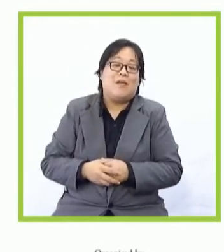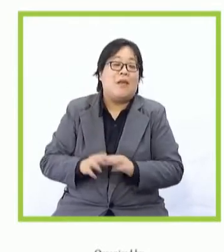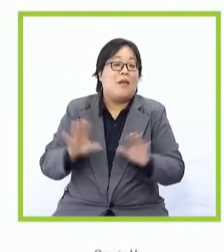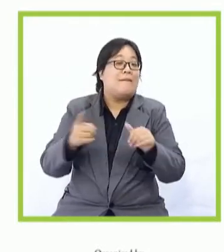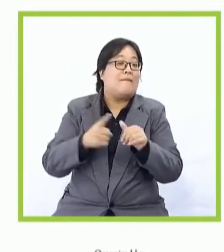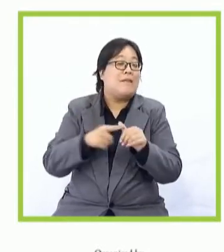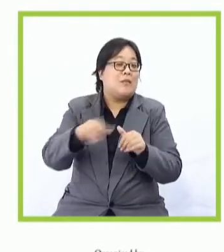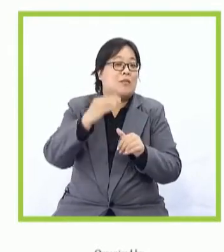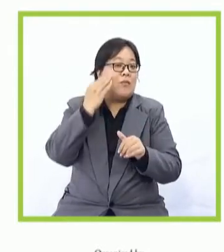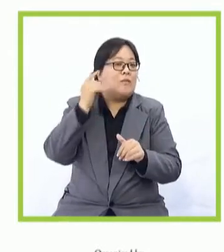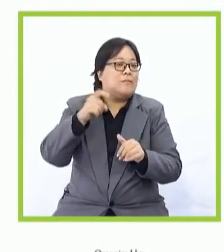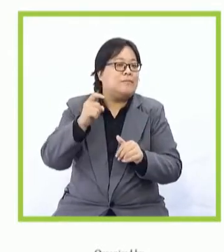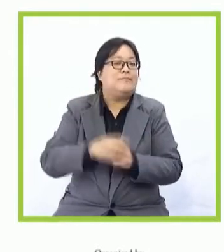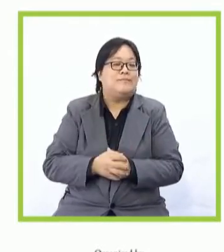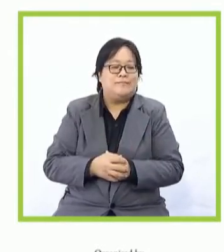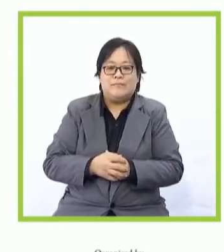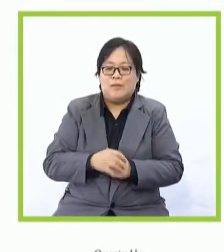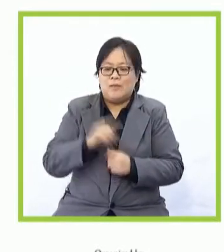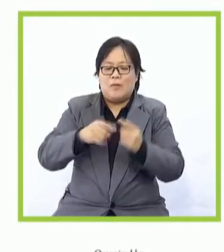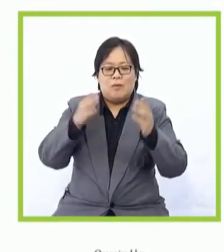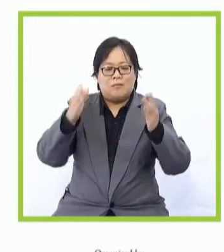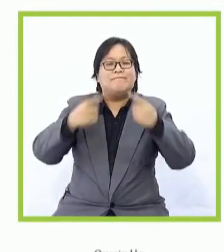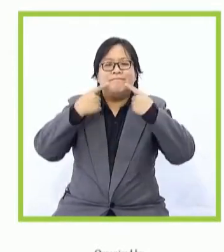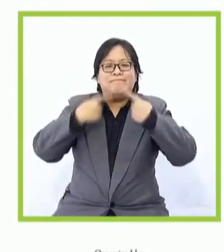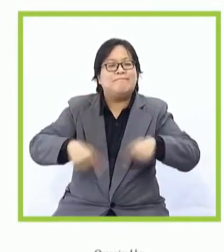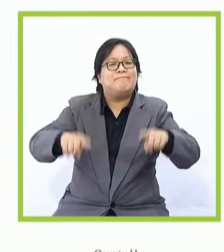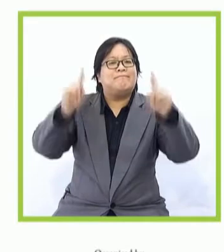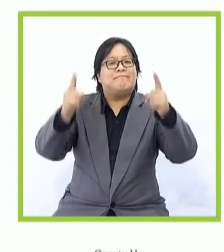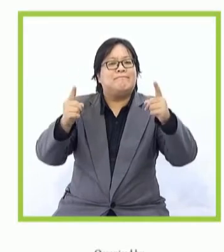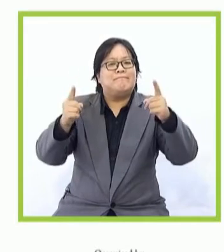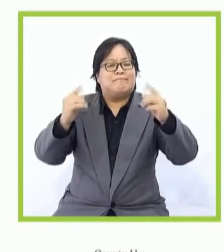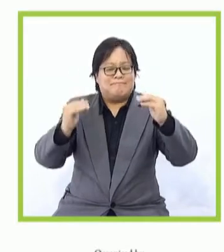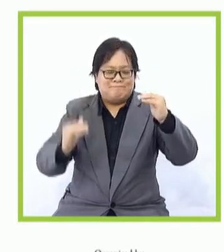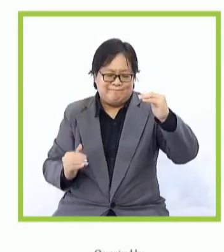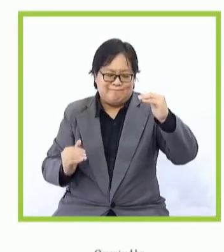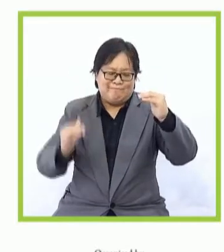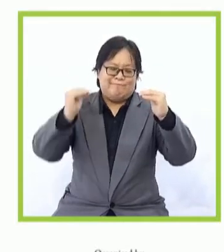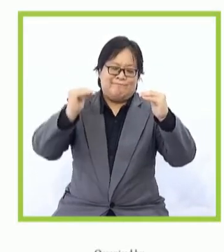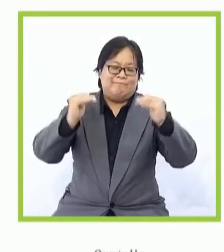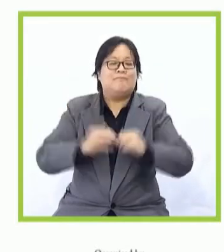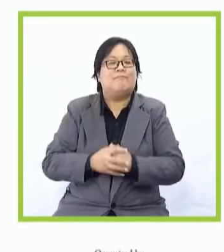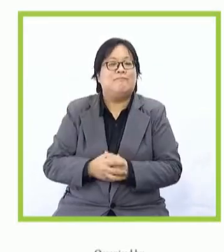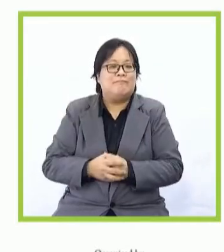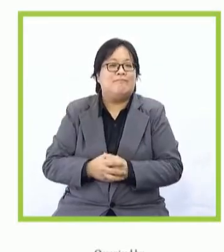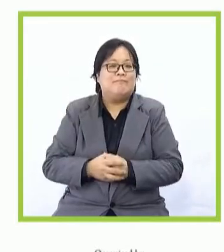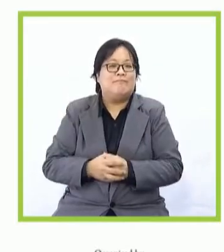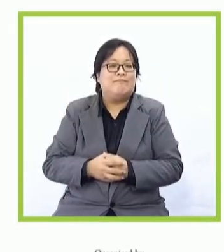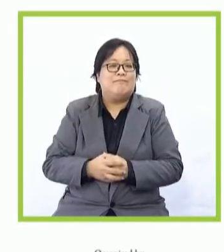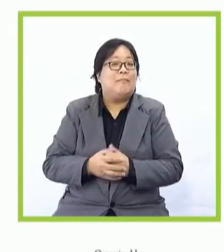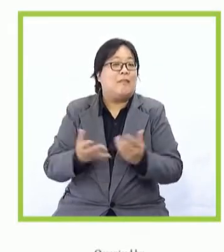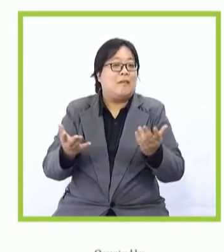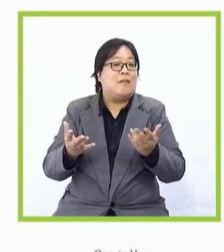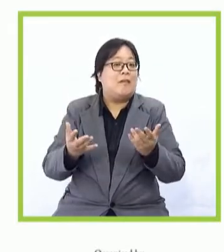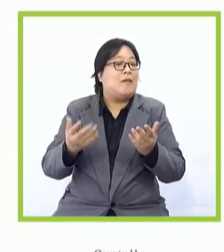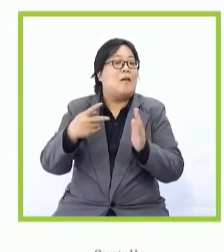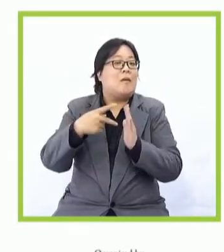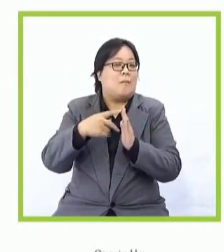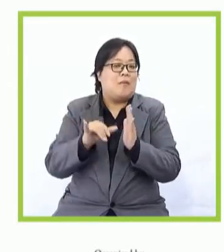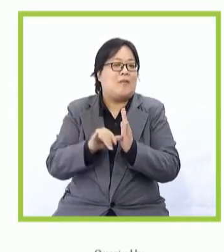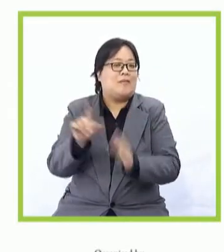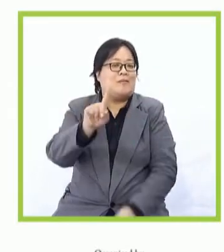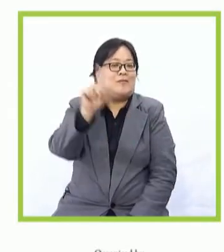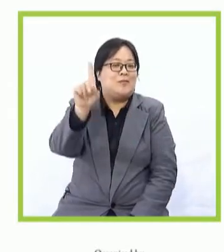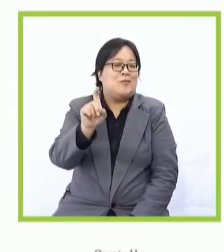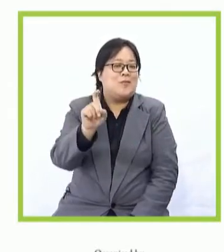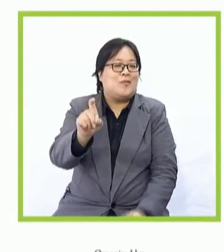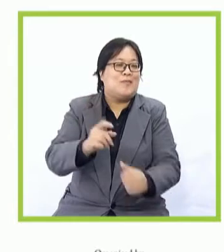thing to note about when people successfully tackled inequality is that it is a policy question. By